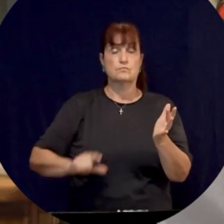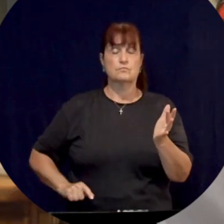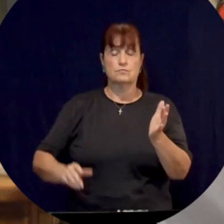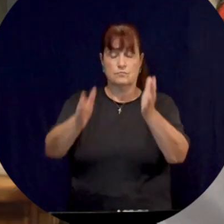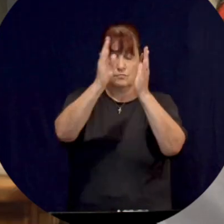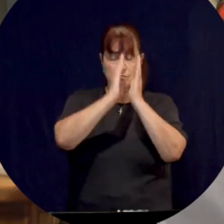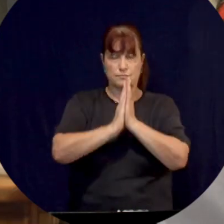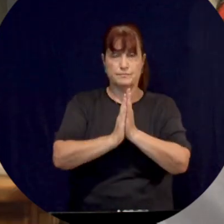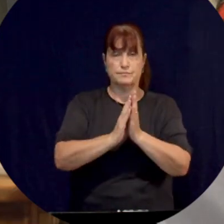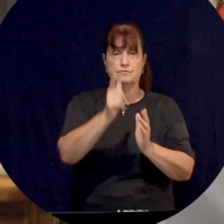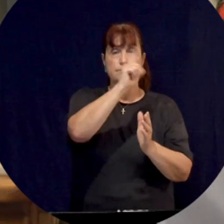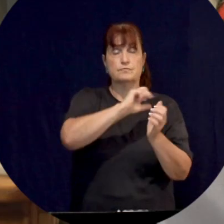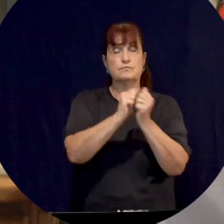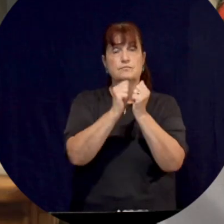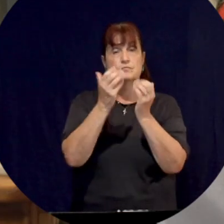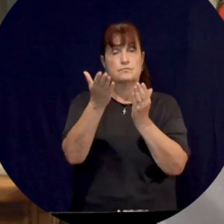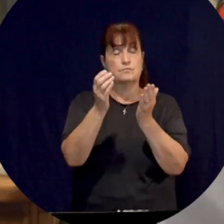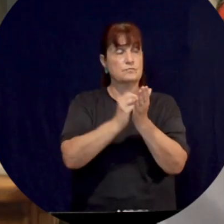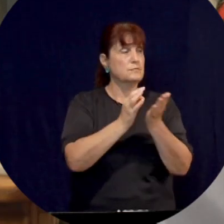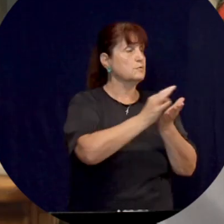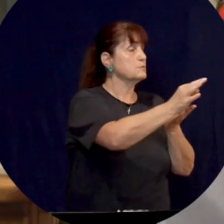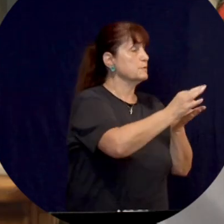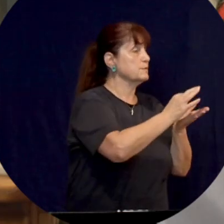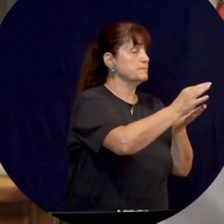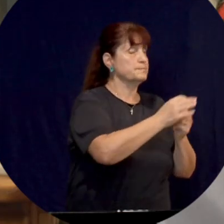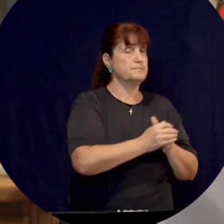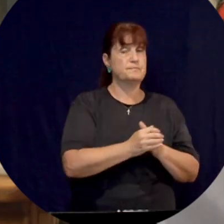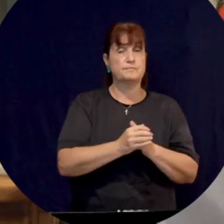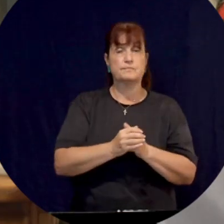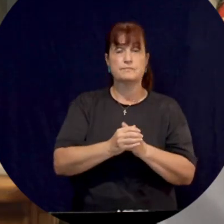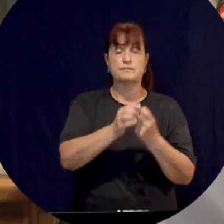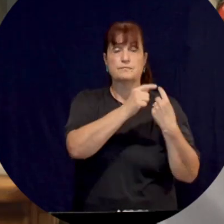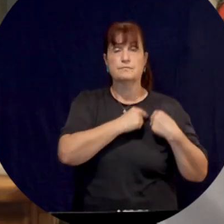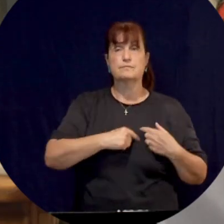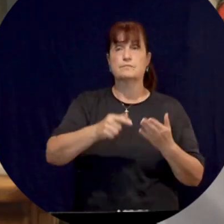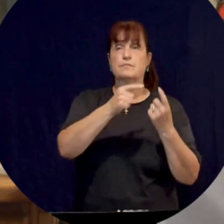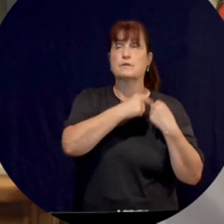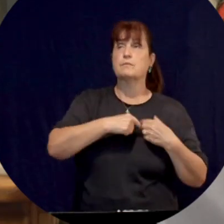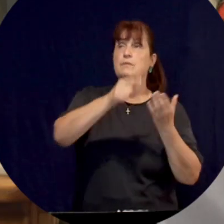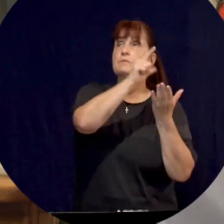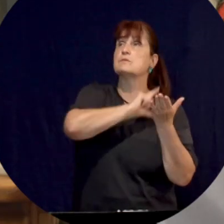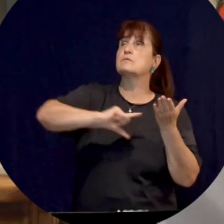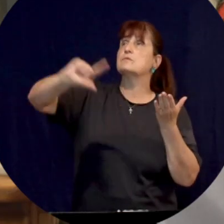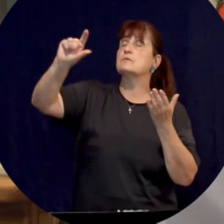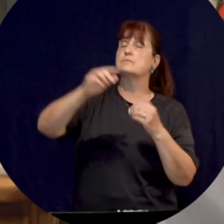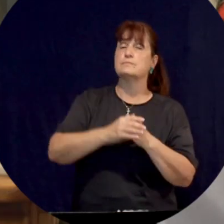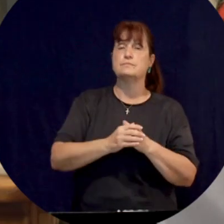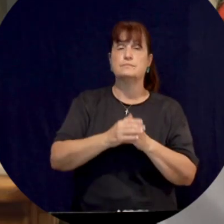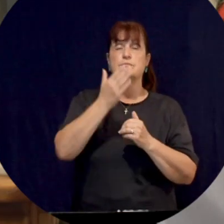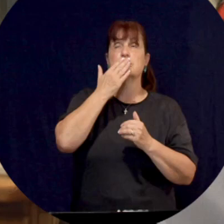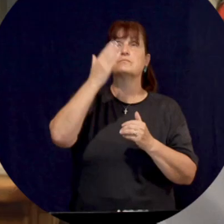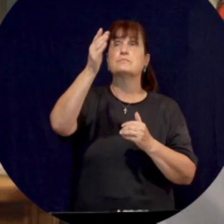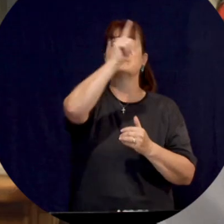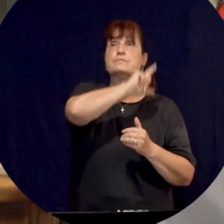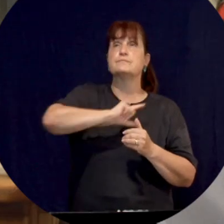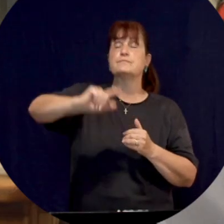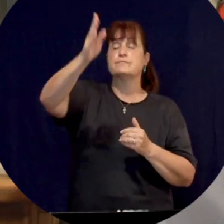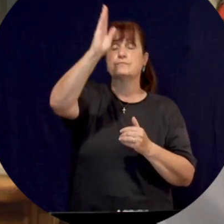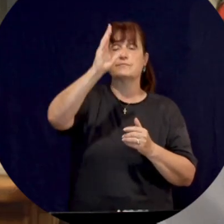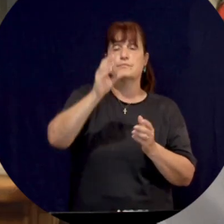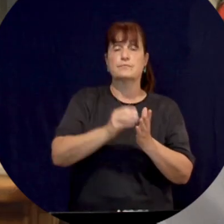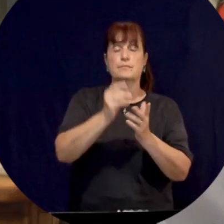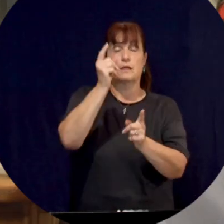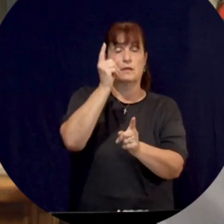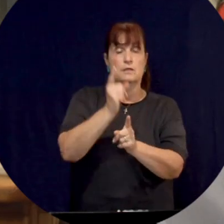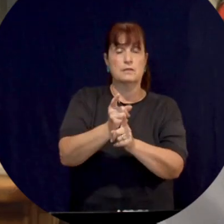Lord. Amen. The Lord be with you. And with your spirit. Lift up your hearts. We lift them up to the Lord. Let us give thanks to